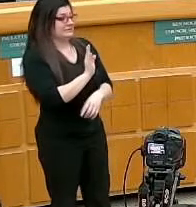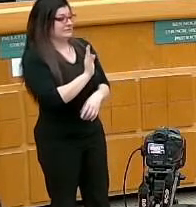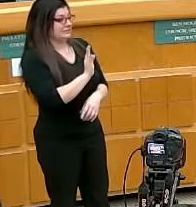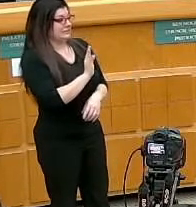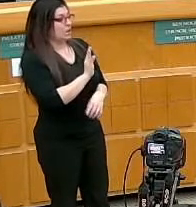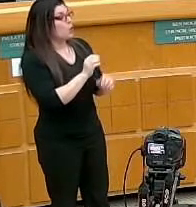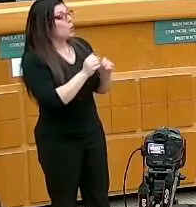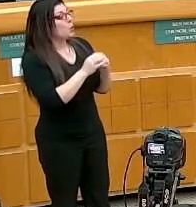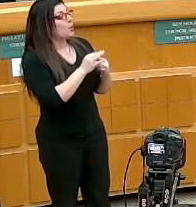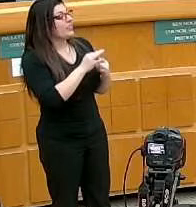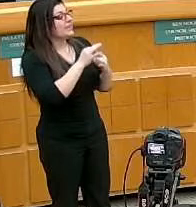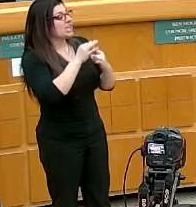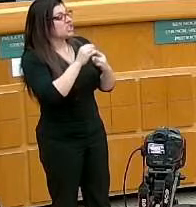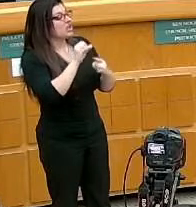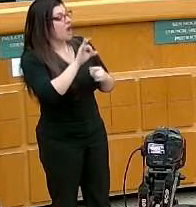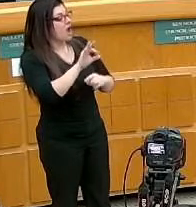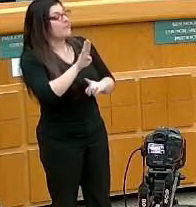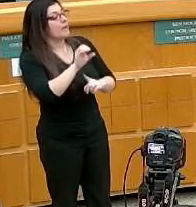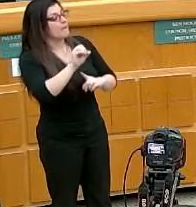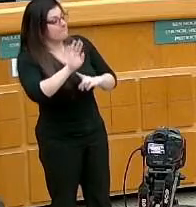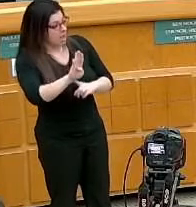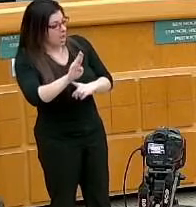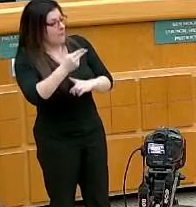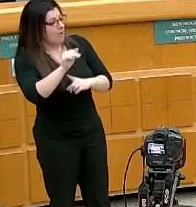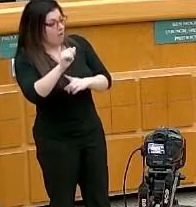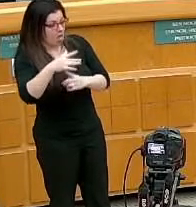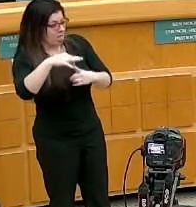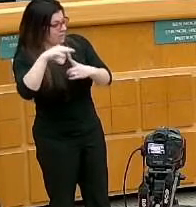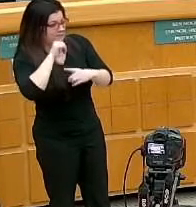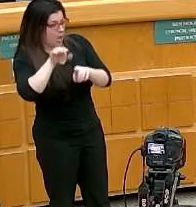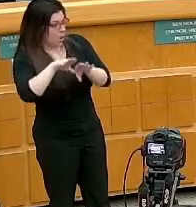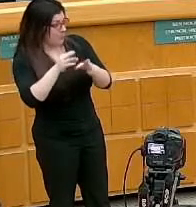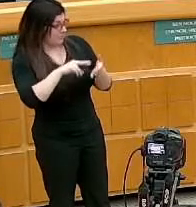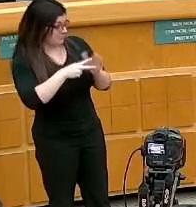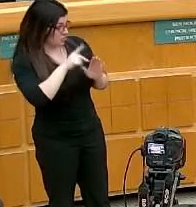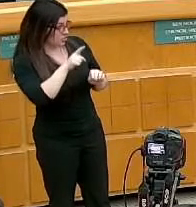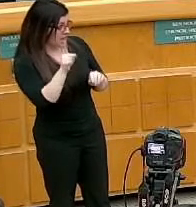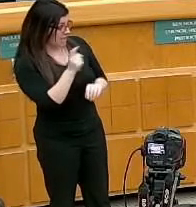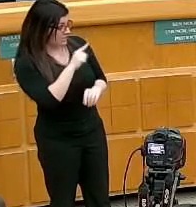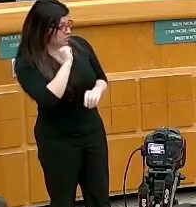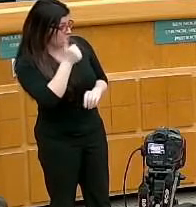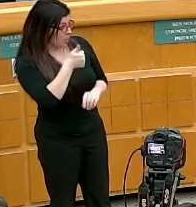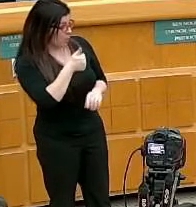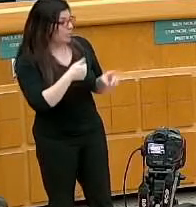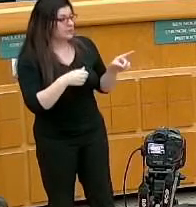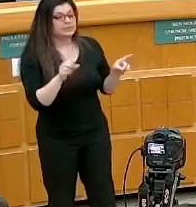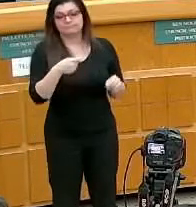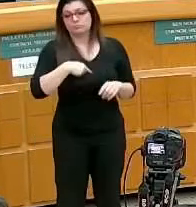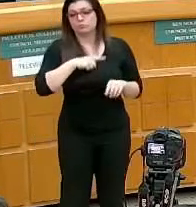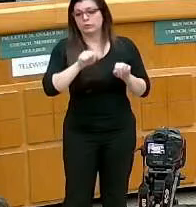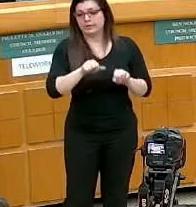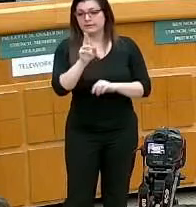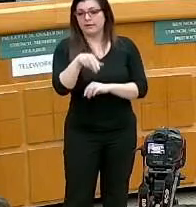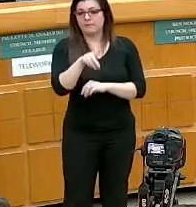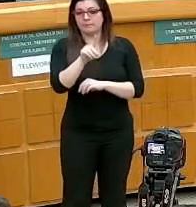the exception of Bob Hall Pier. Okay. Yeah, so, okay. So we should ask tomorrow about Bob Hall Pier. We can give you an Okay. update